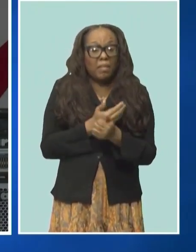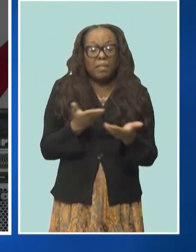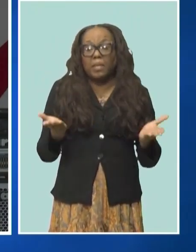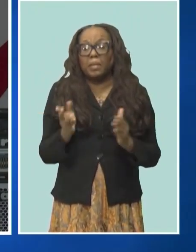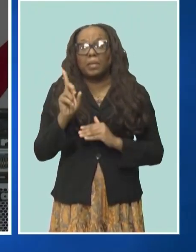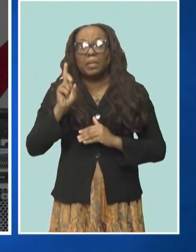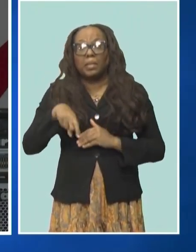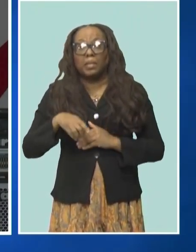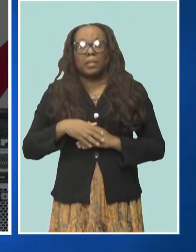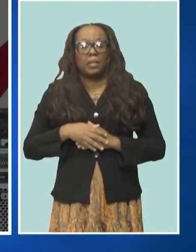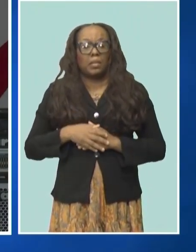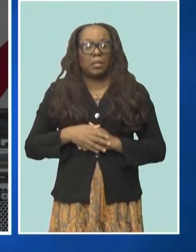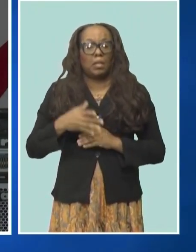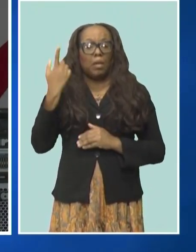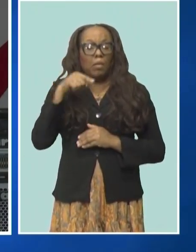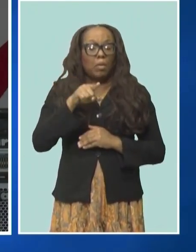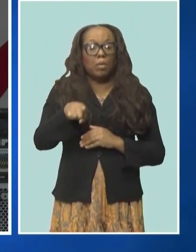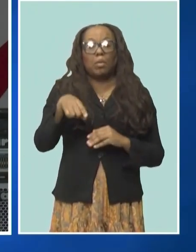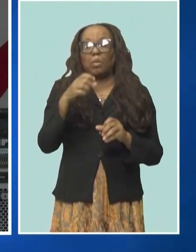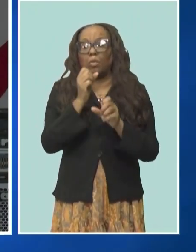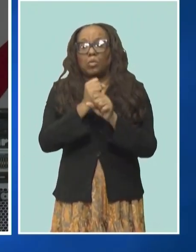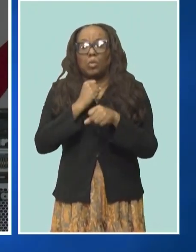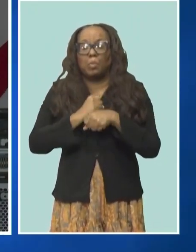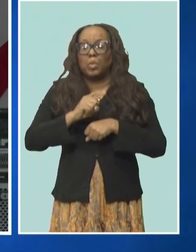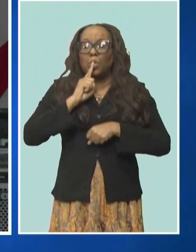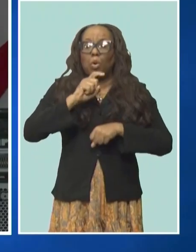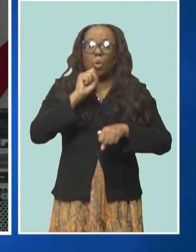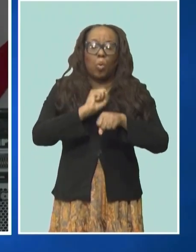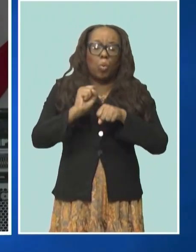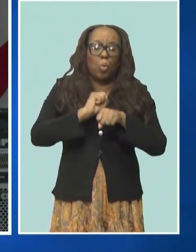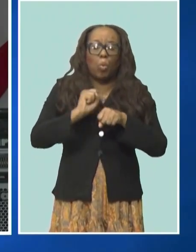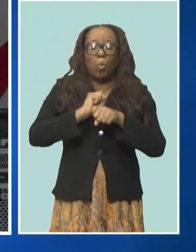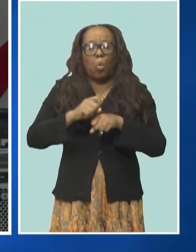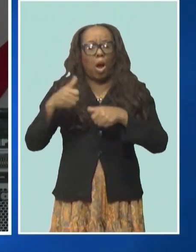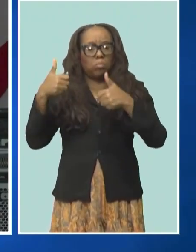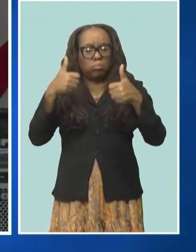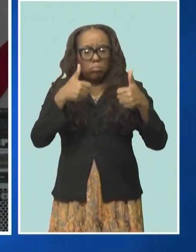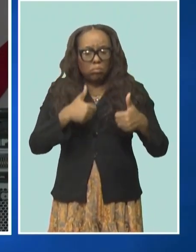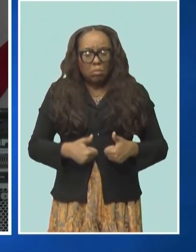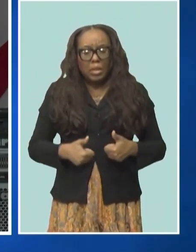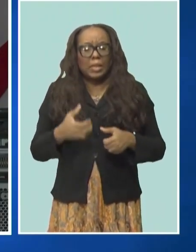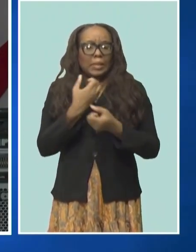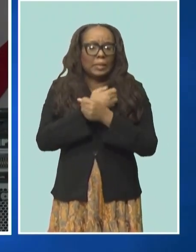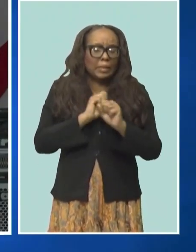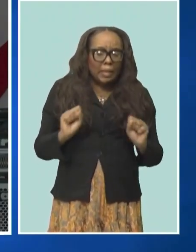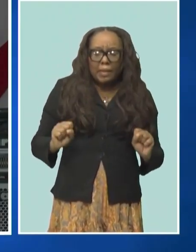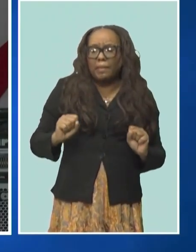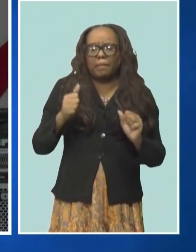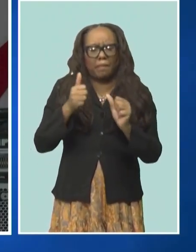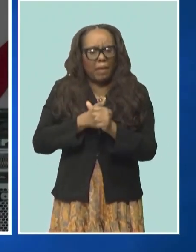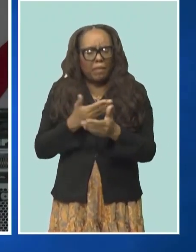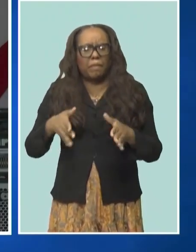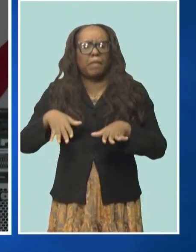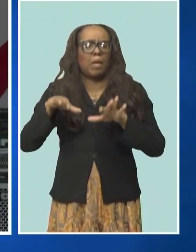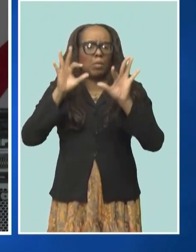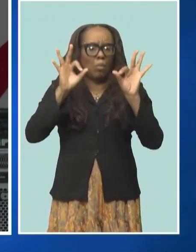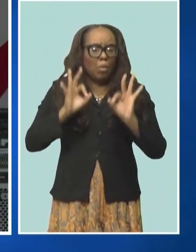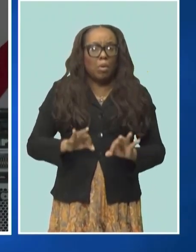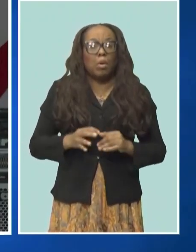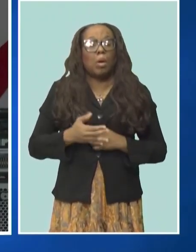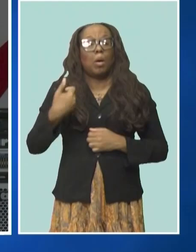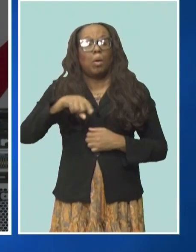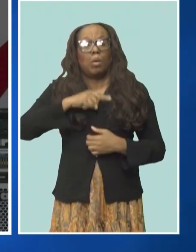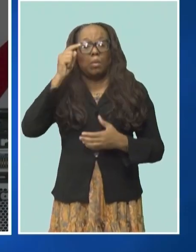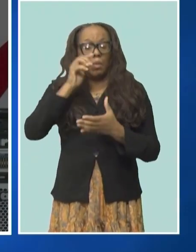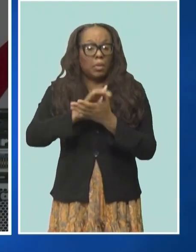allow you to produce at your maximum are in place. Because we believe that protection